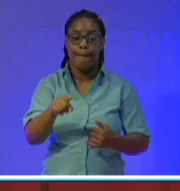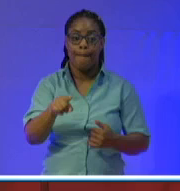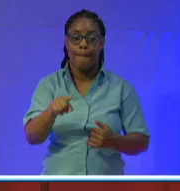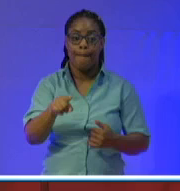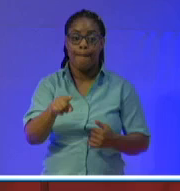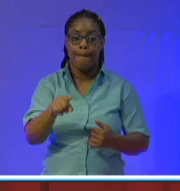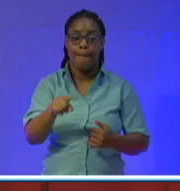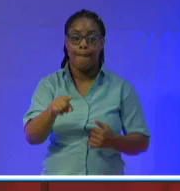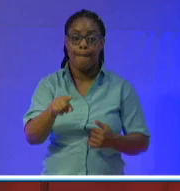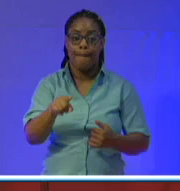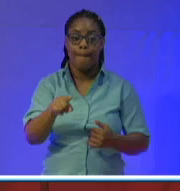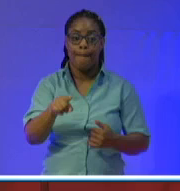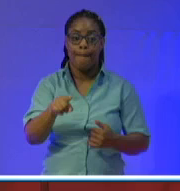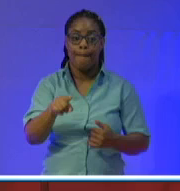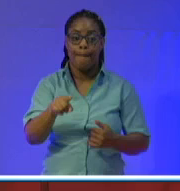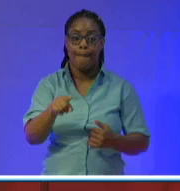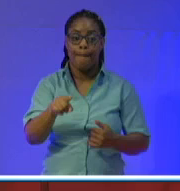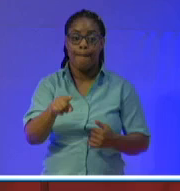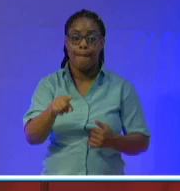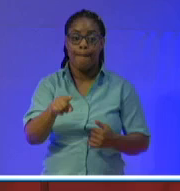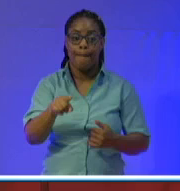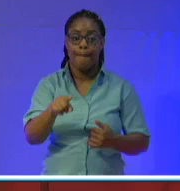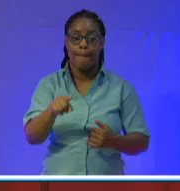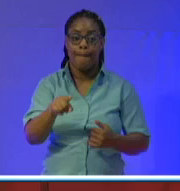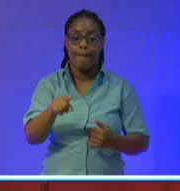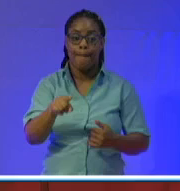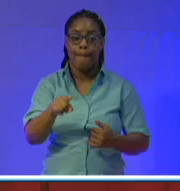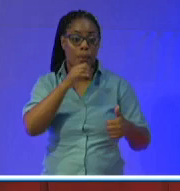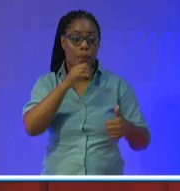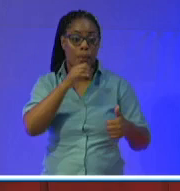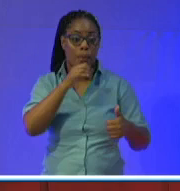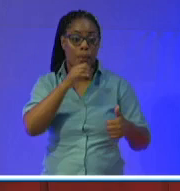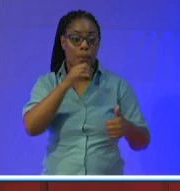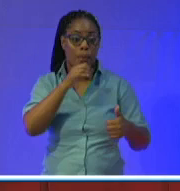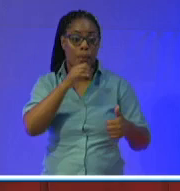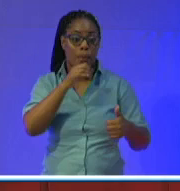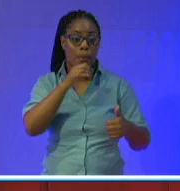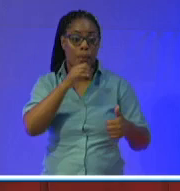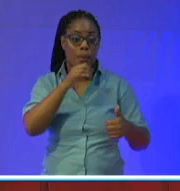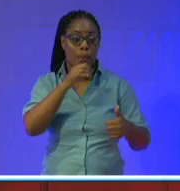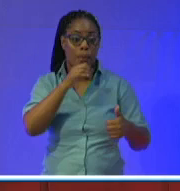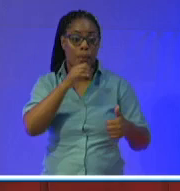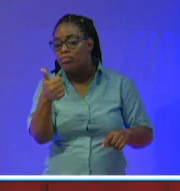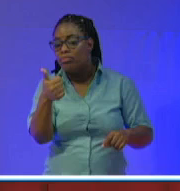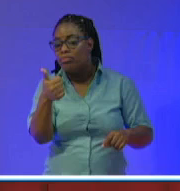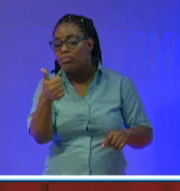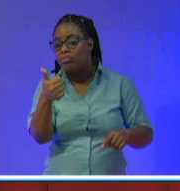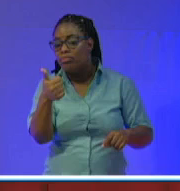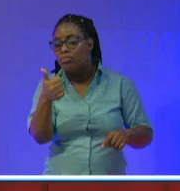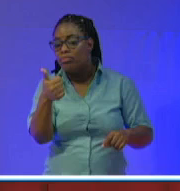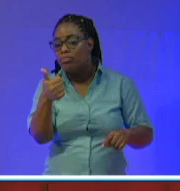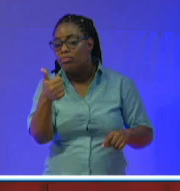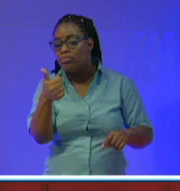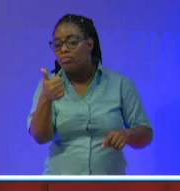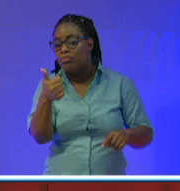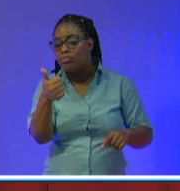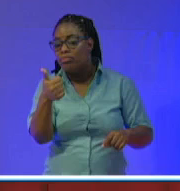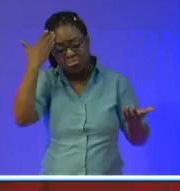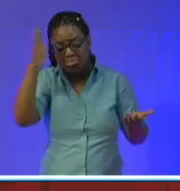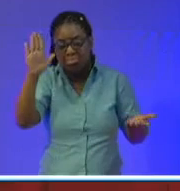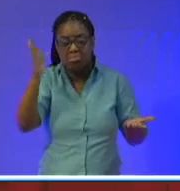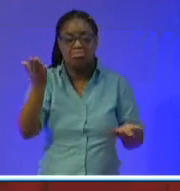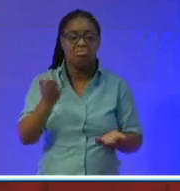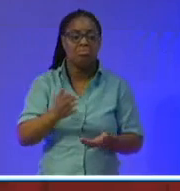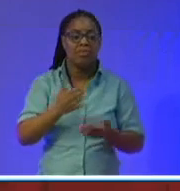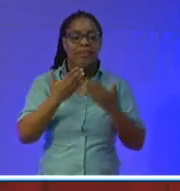bring more Pfizer vaccine for this particular group as well as for maybe perhaps the AZ Pfizer mixed with the third dose? Thank you